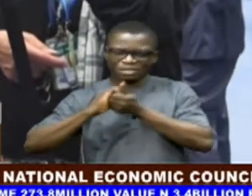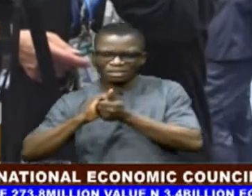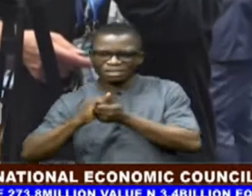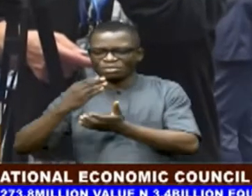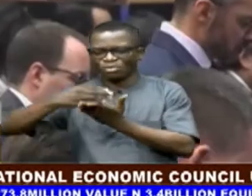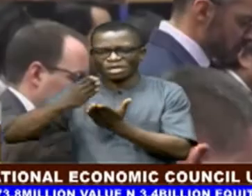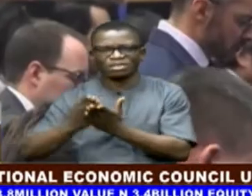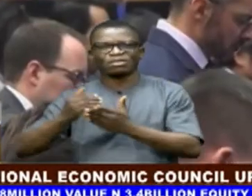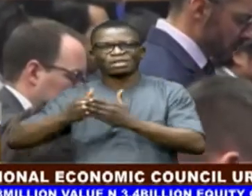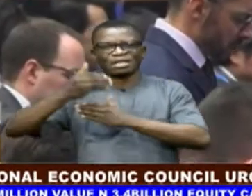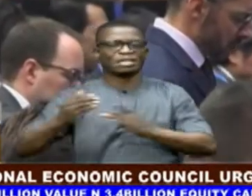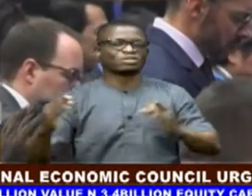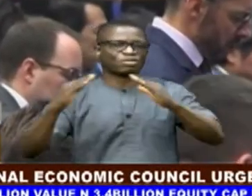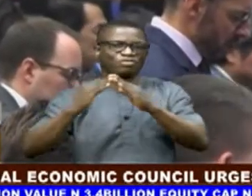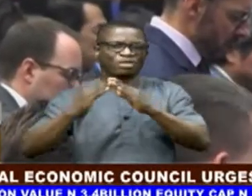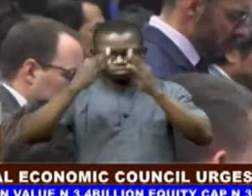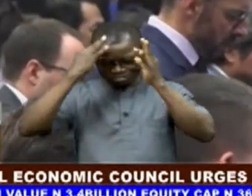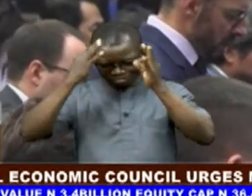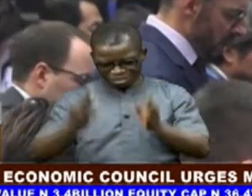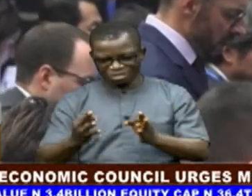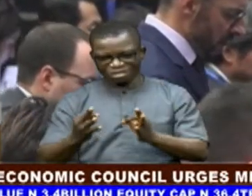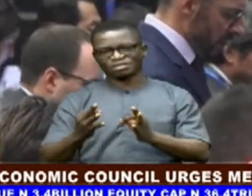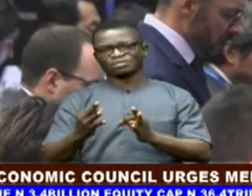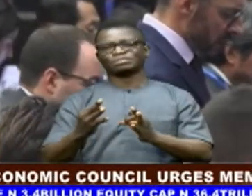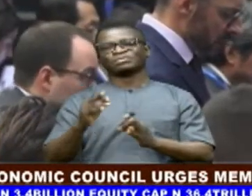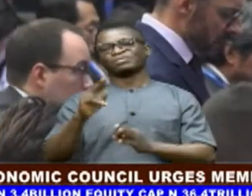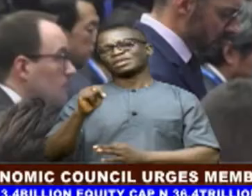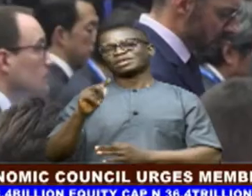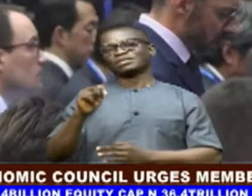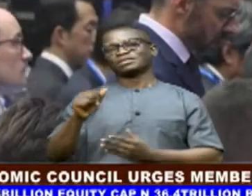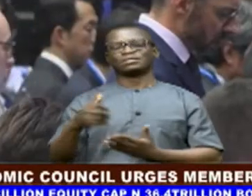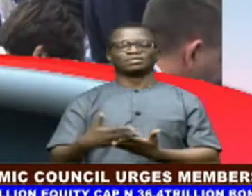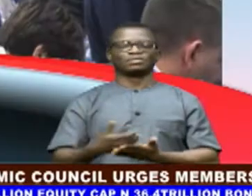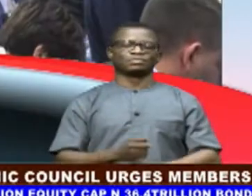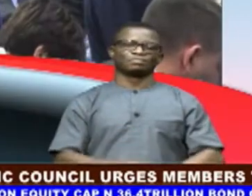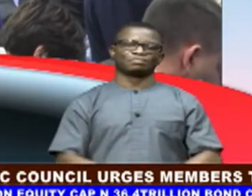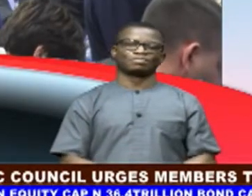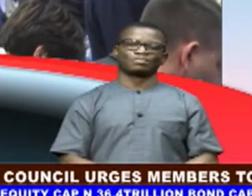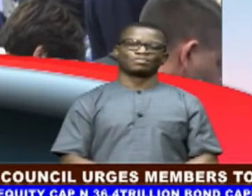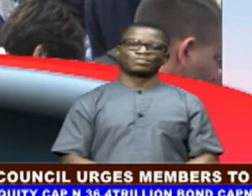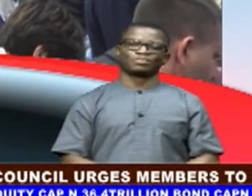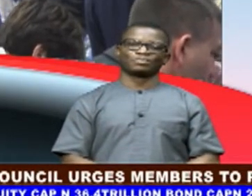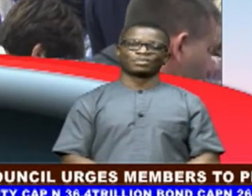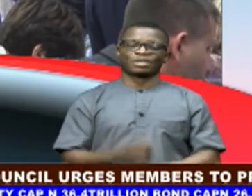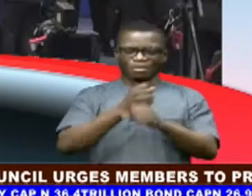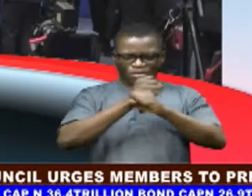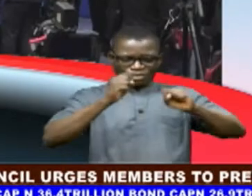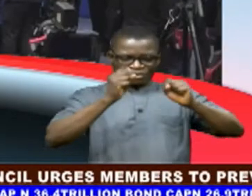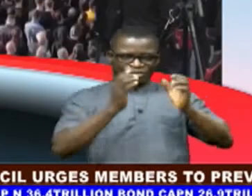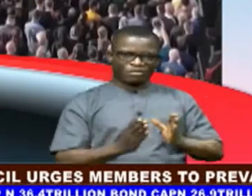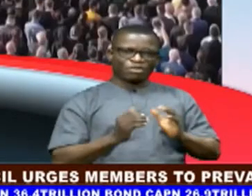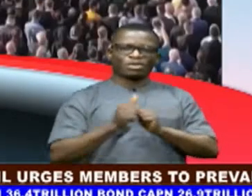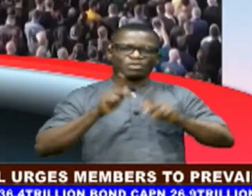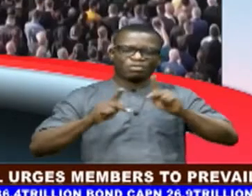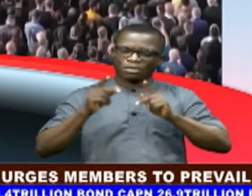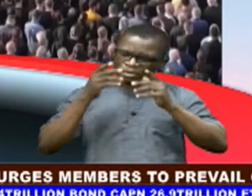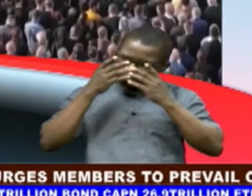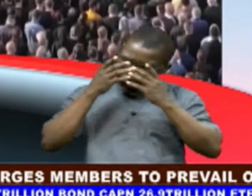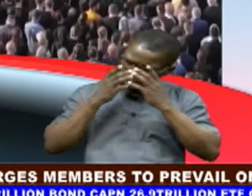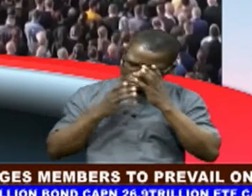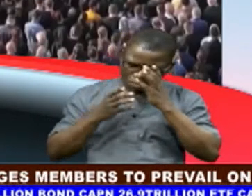conference dates were decided upon. Kolo Muhammad, NTA News. Survivors and those mourning the victims